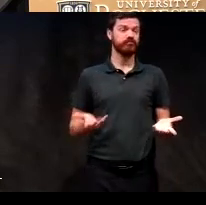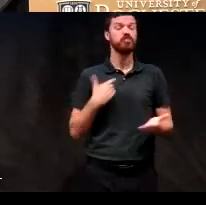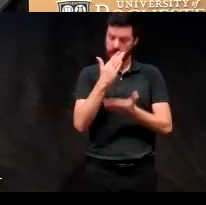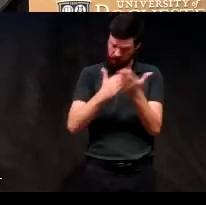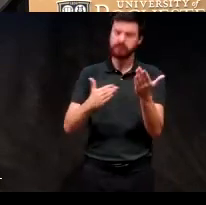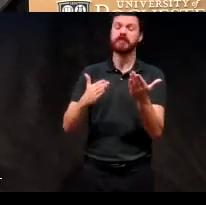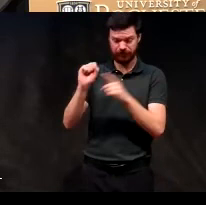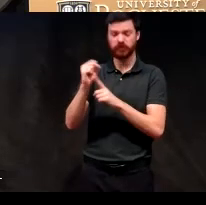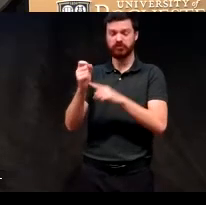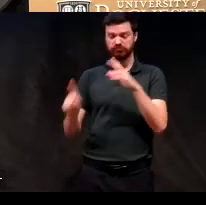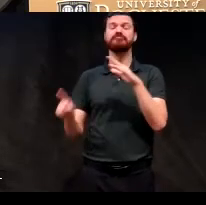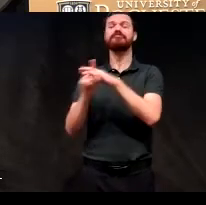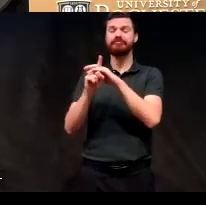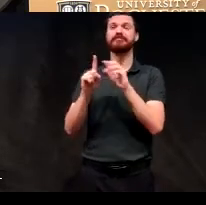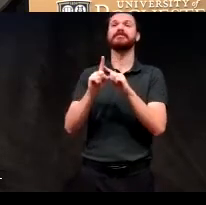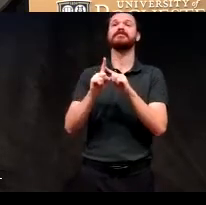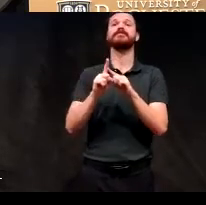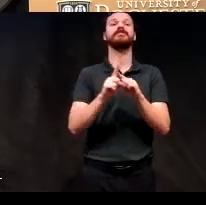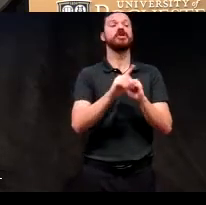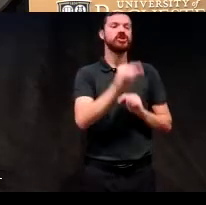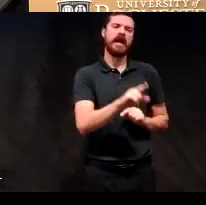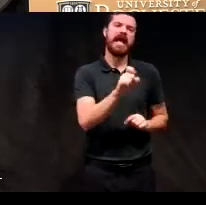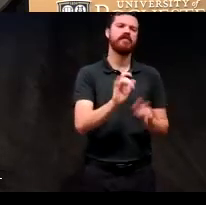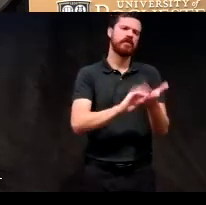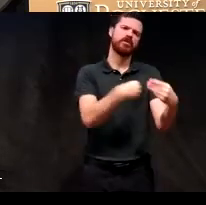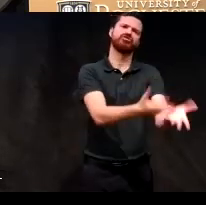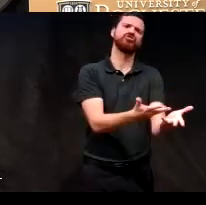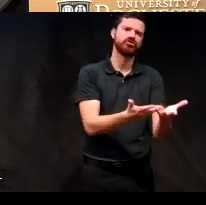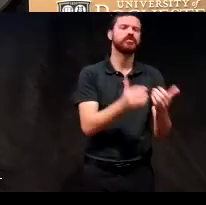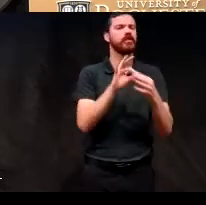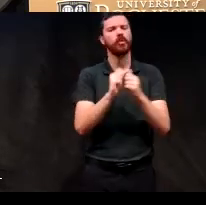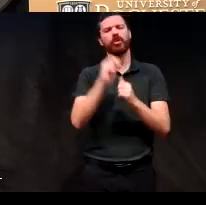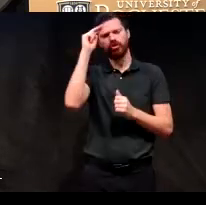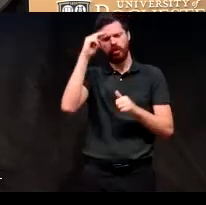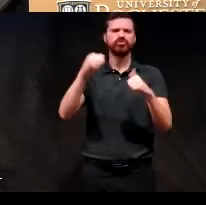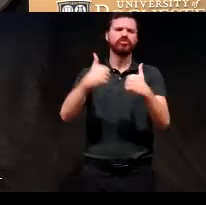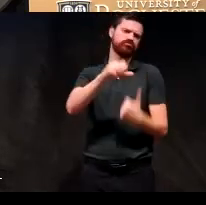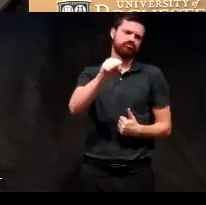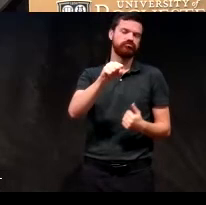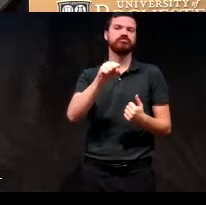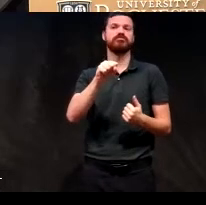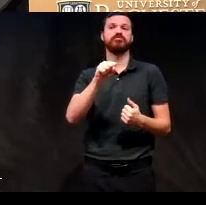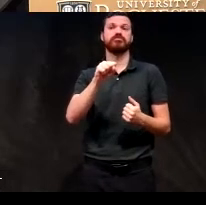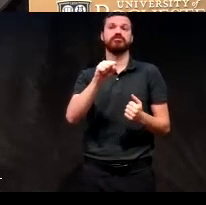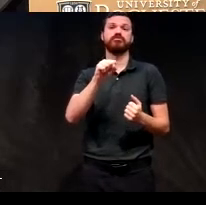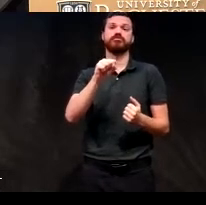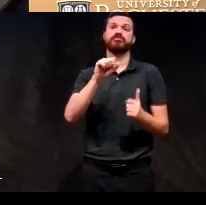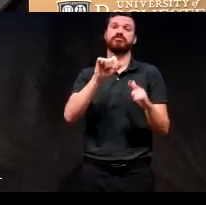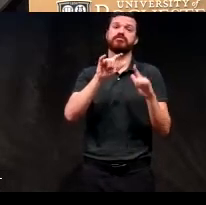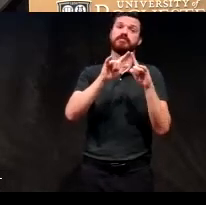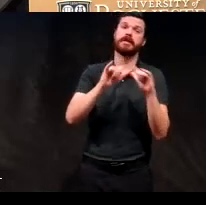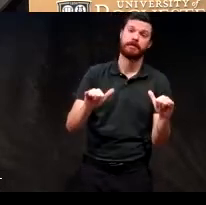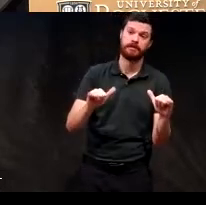cases where the child has to be medicated because of the neurological challenges. But even then,